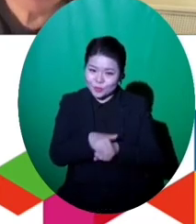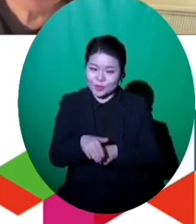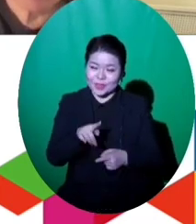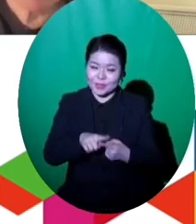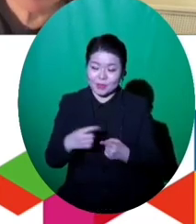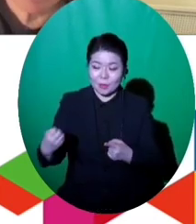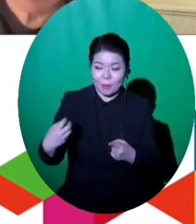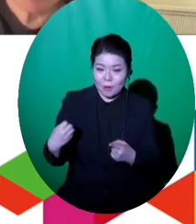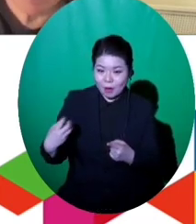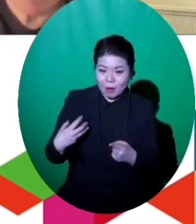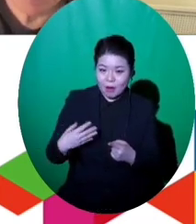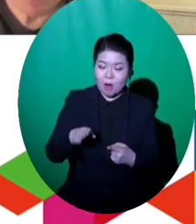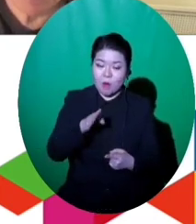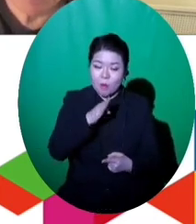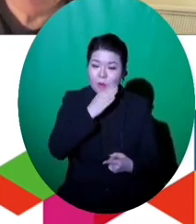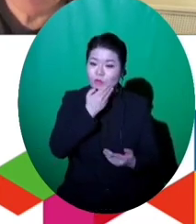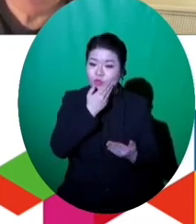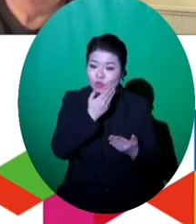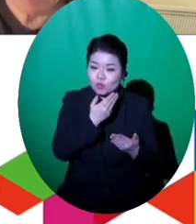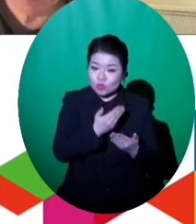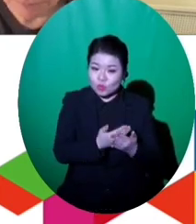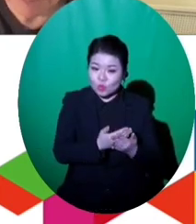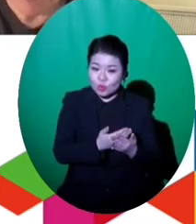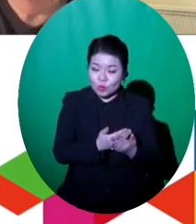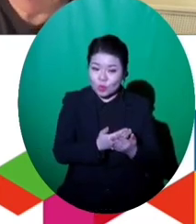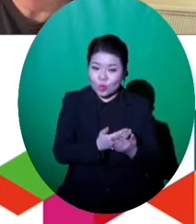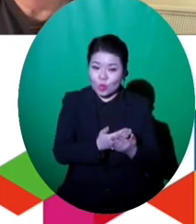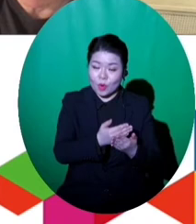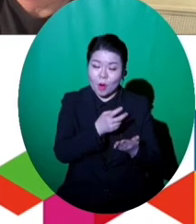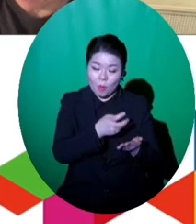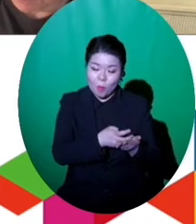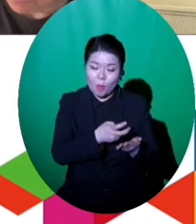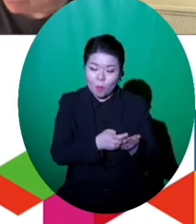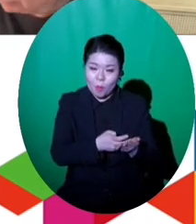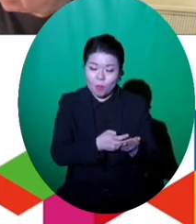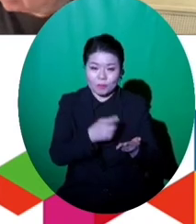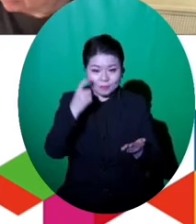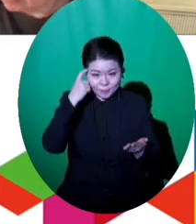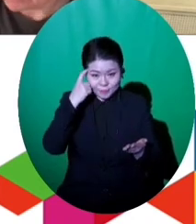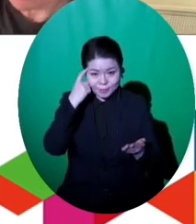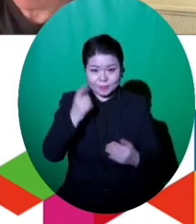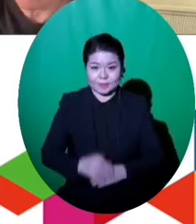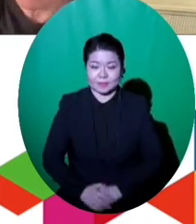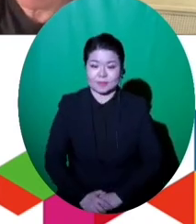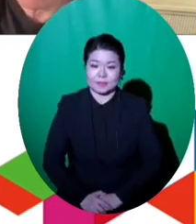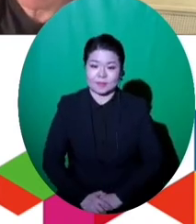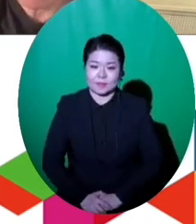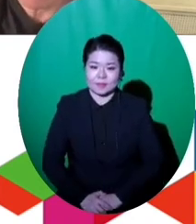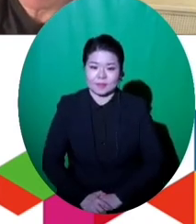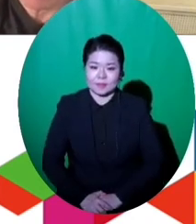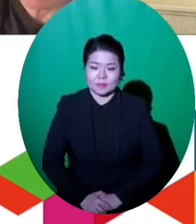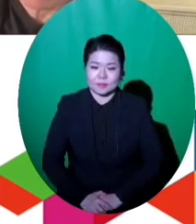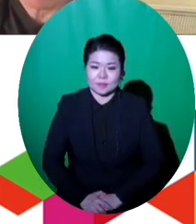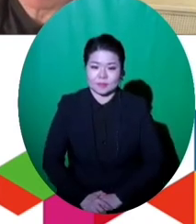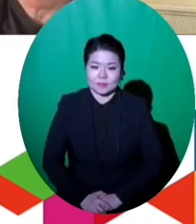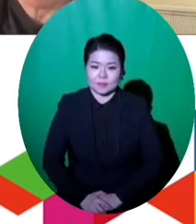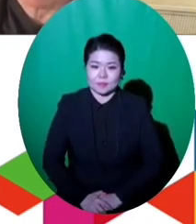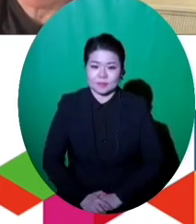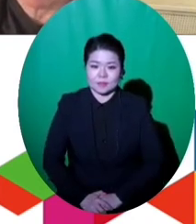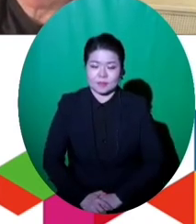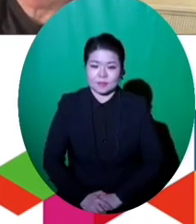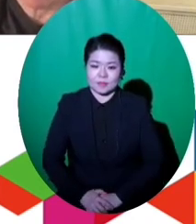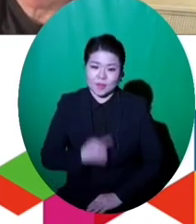value and the practice. And there have been a lot of the discussions on the theory of the democracy and practice